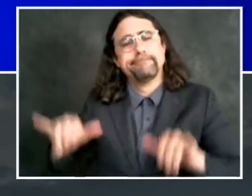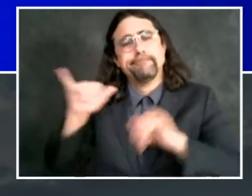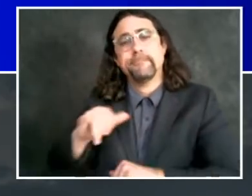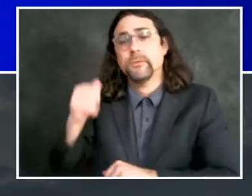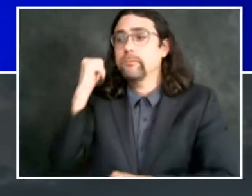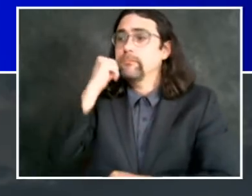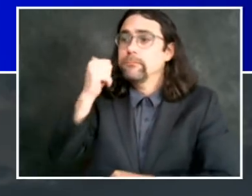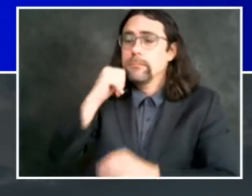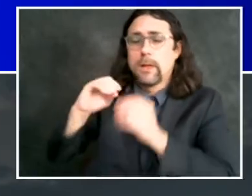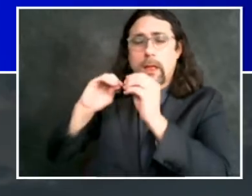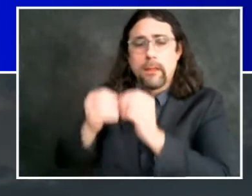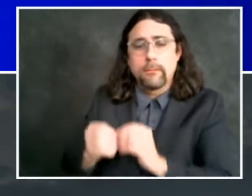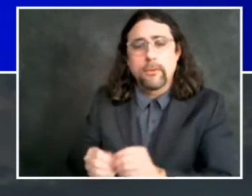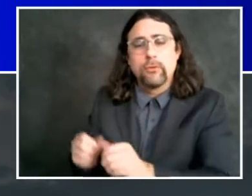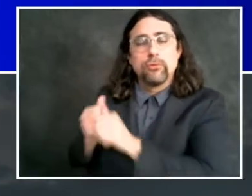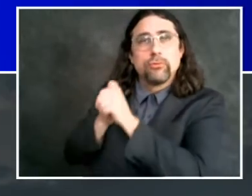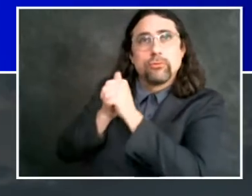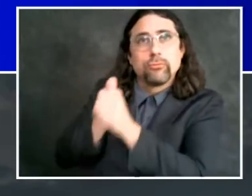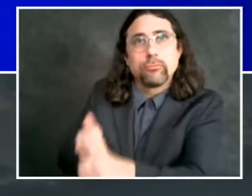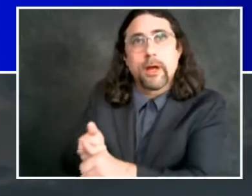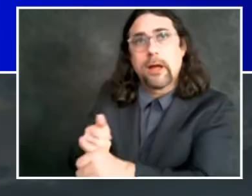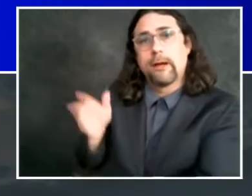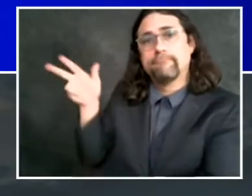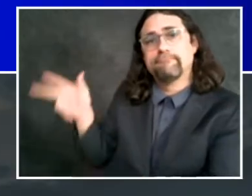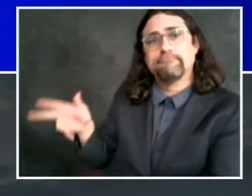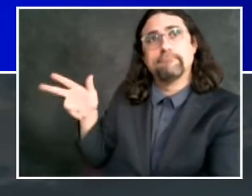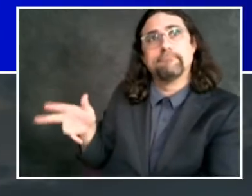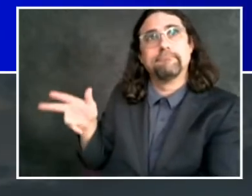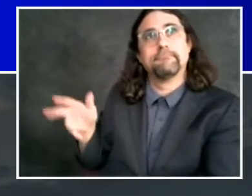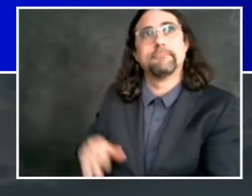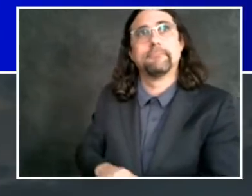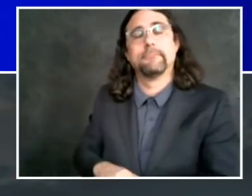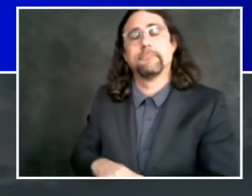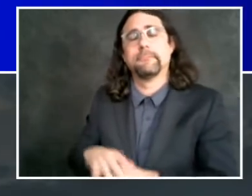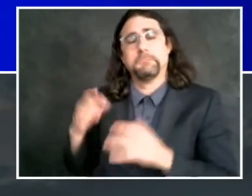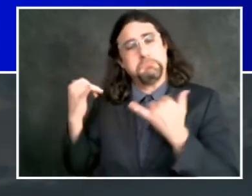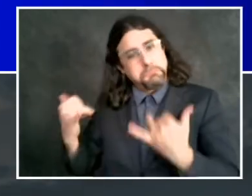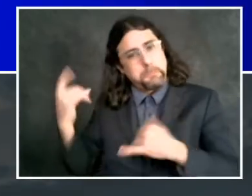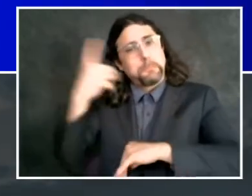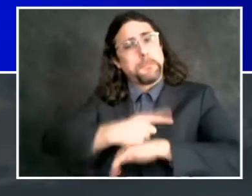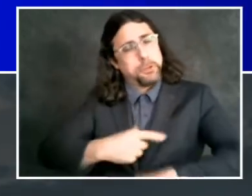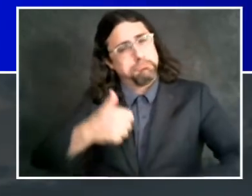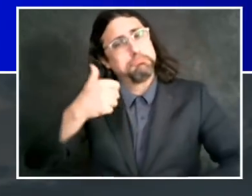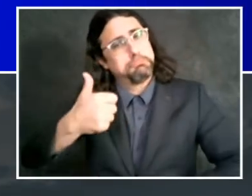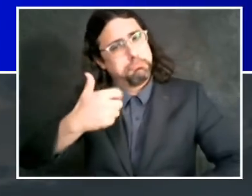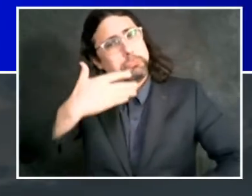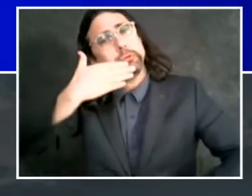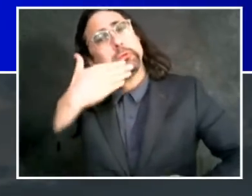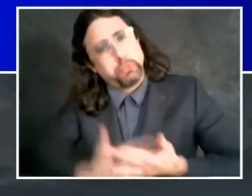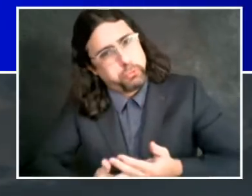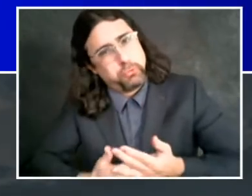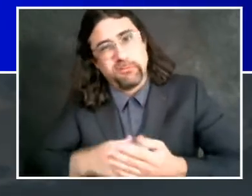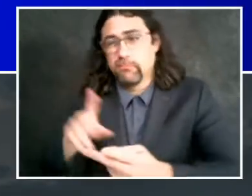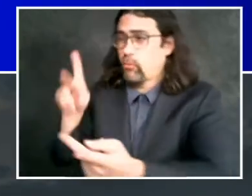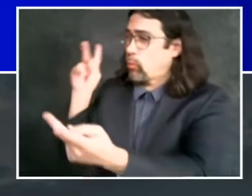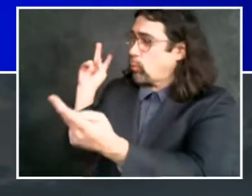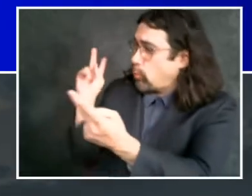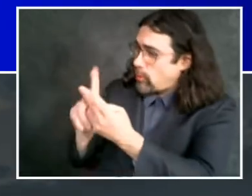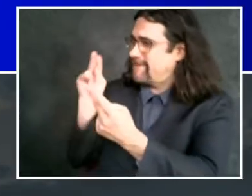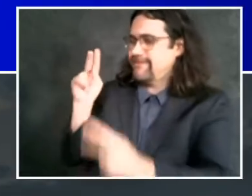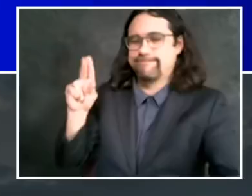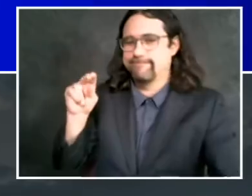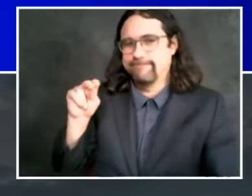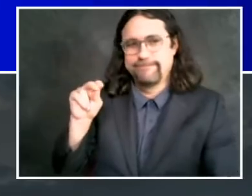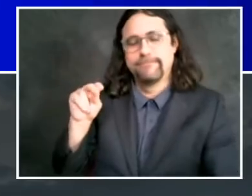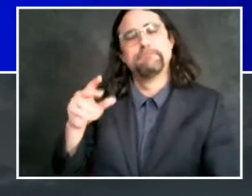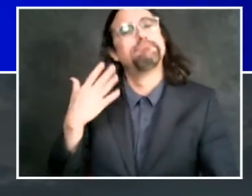good day. We don't have a perfect day, but a very good day. And again, I constantly see progress here because of everything you're doing. I want to get to